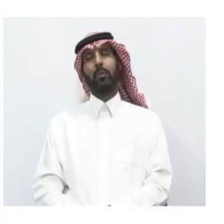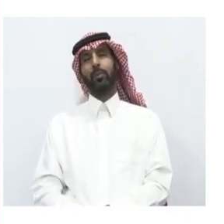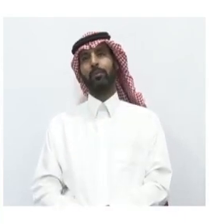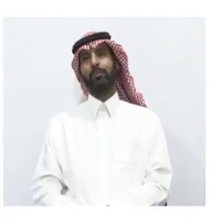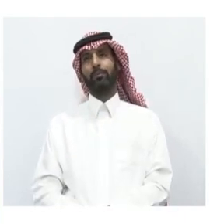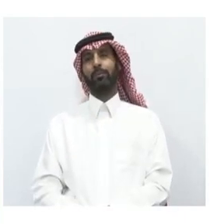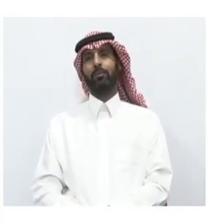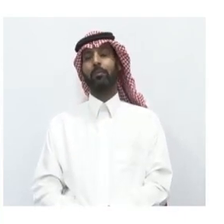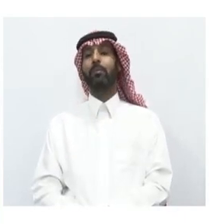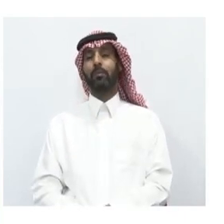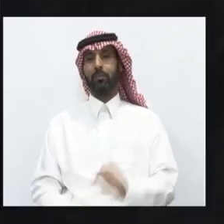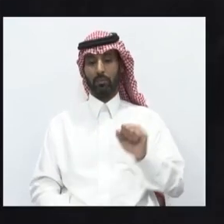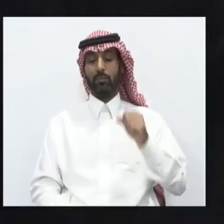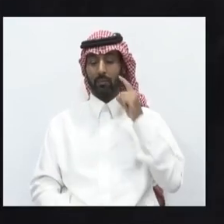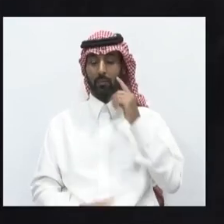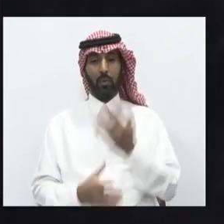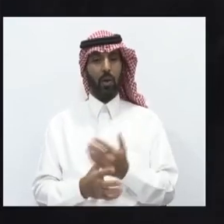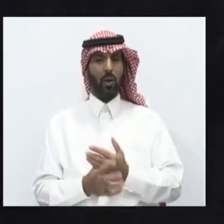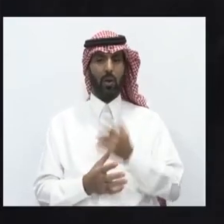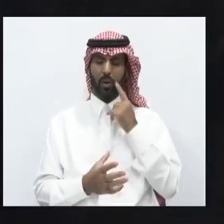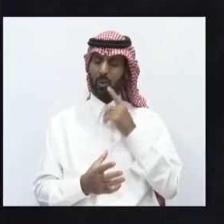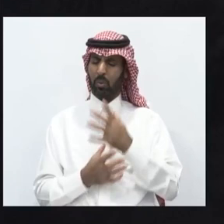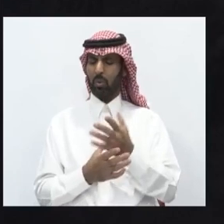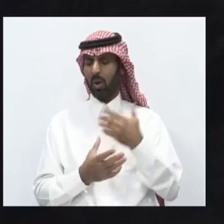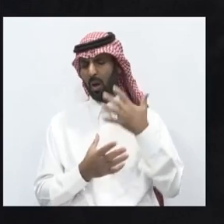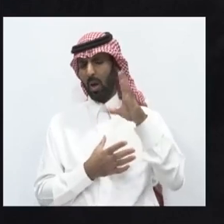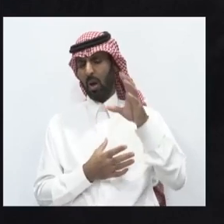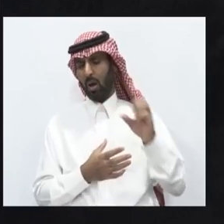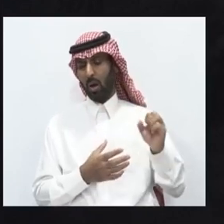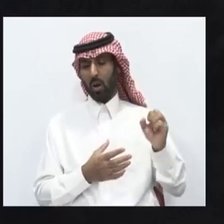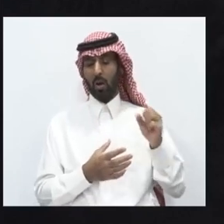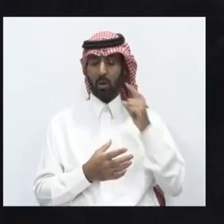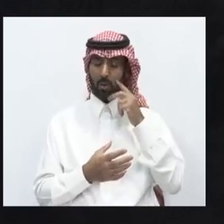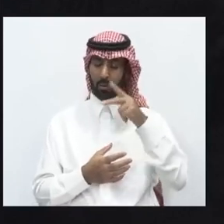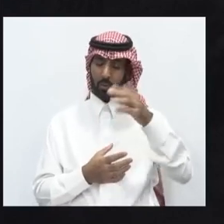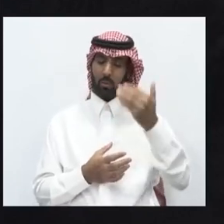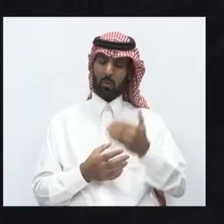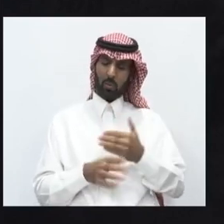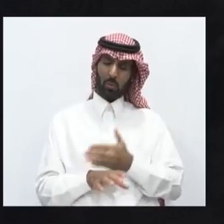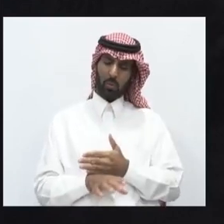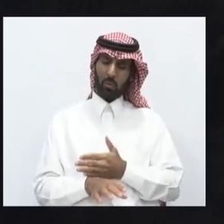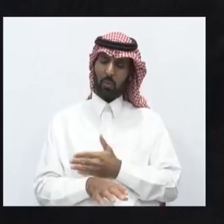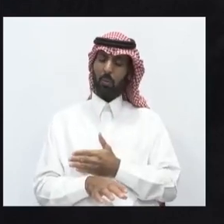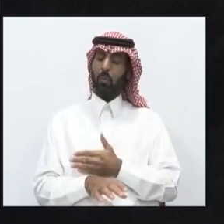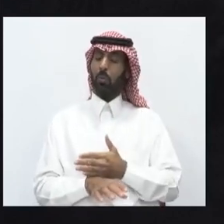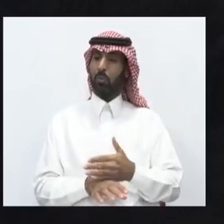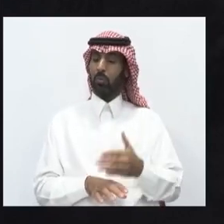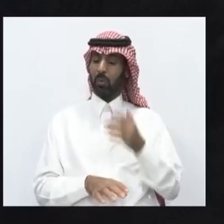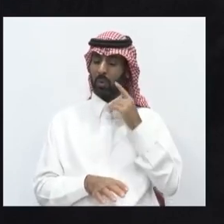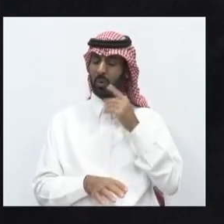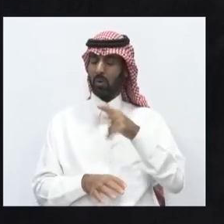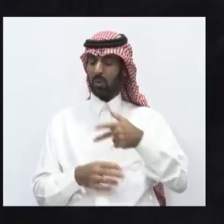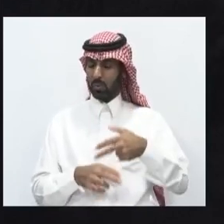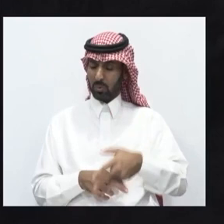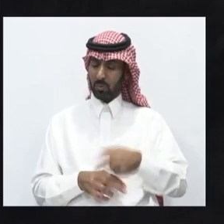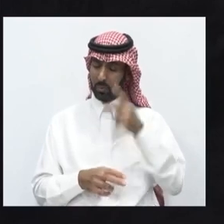eyes. Yes, of course, as it was correct before. Because once you're tired and very sleepy, your eyes are beginning